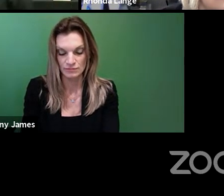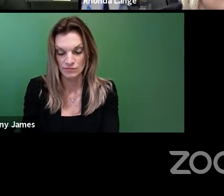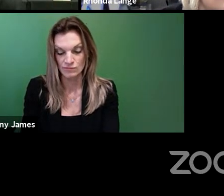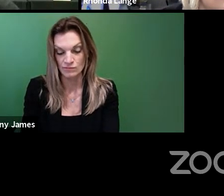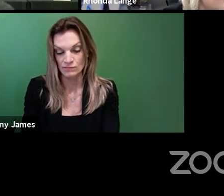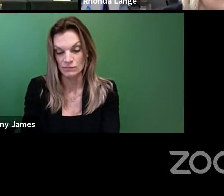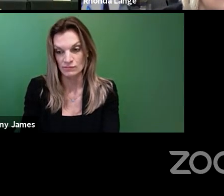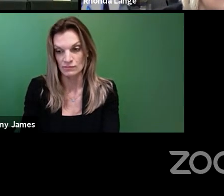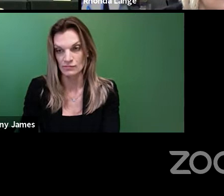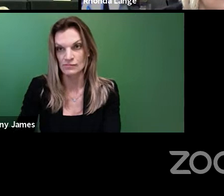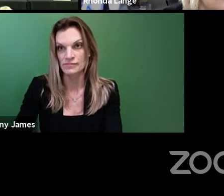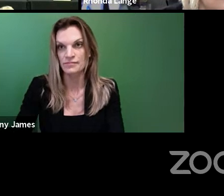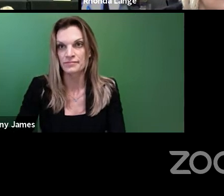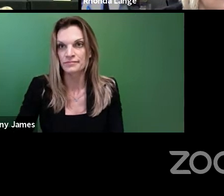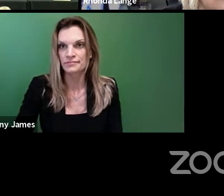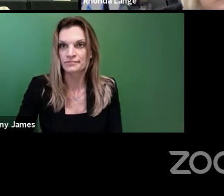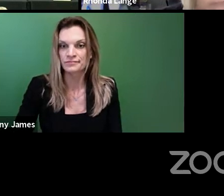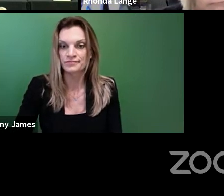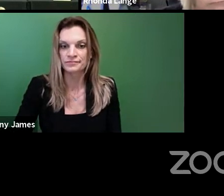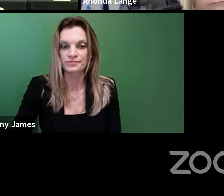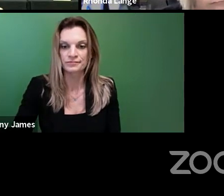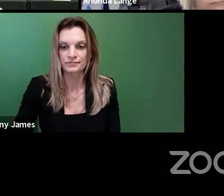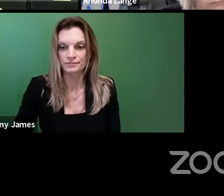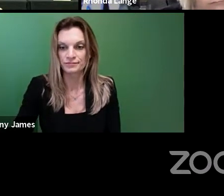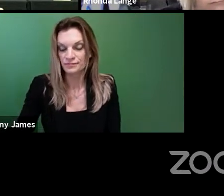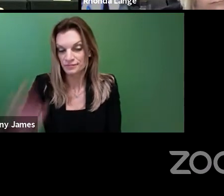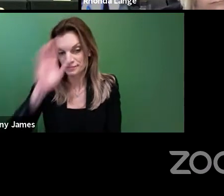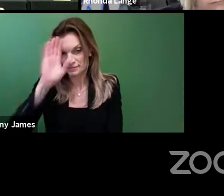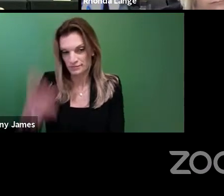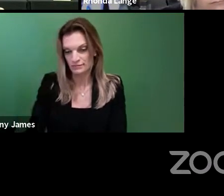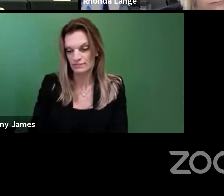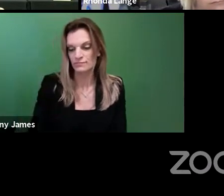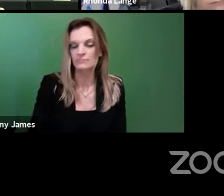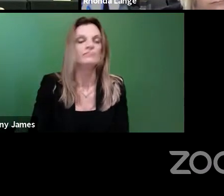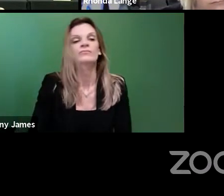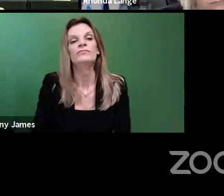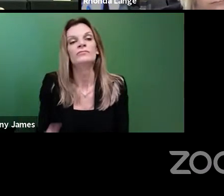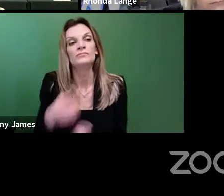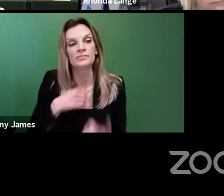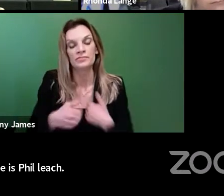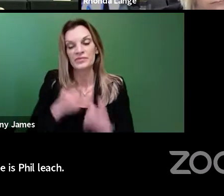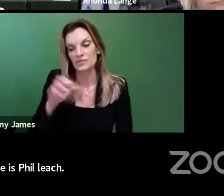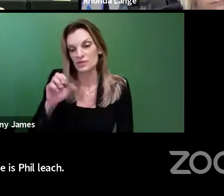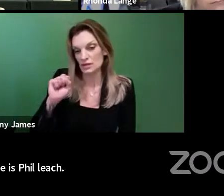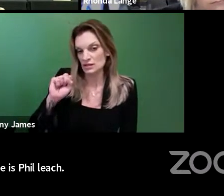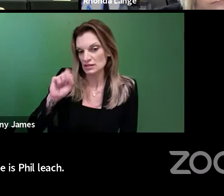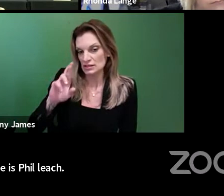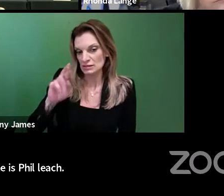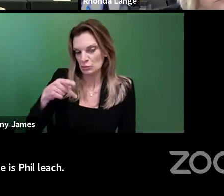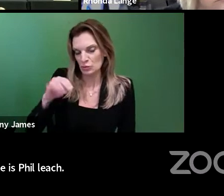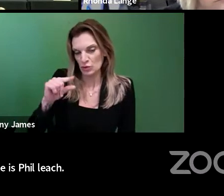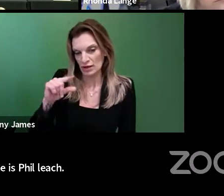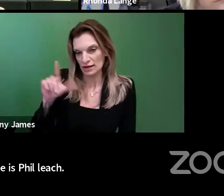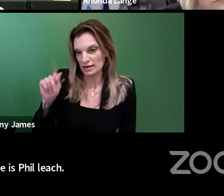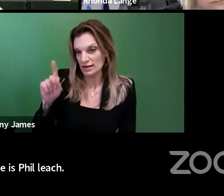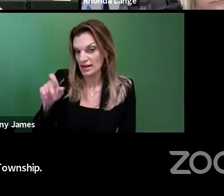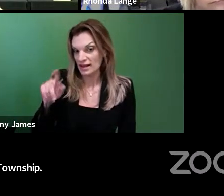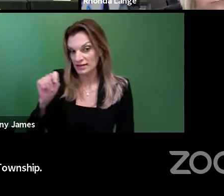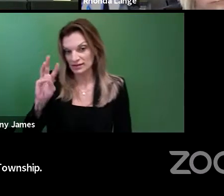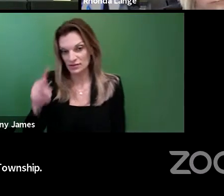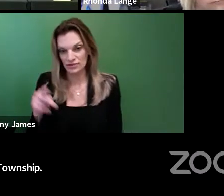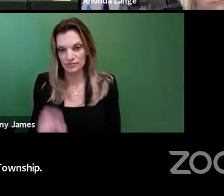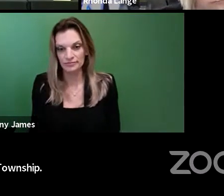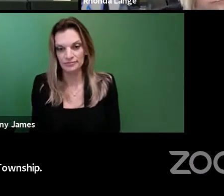Good evening. My name is Phil Leach. I live in Spring Lake Township. I appreciate the work that you are